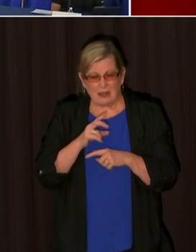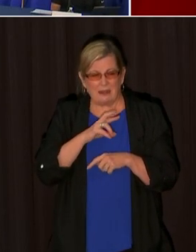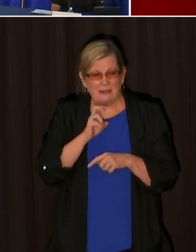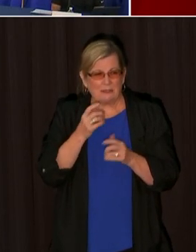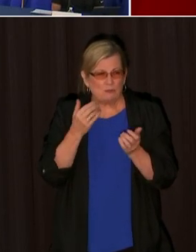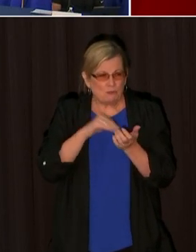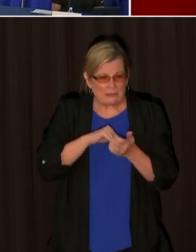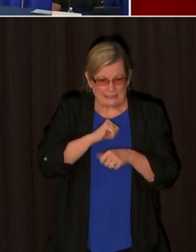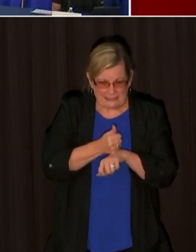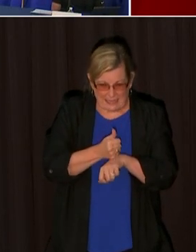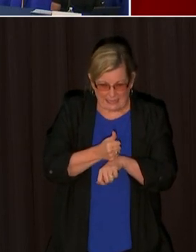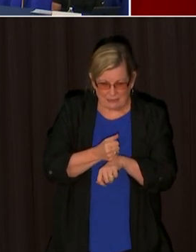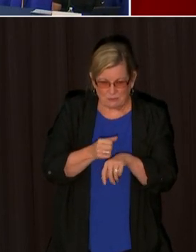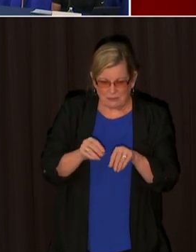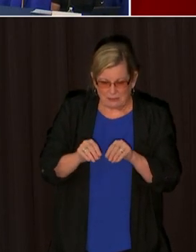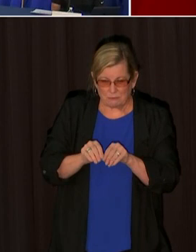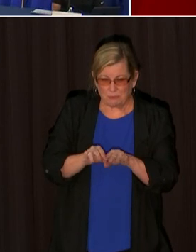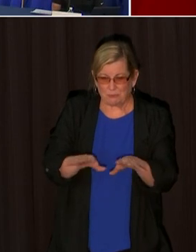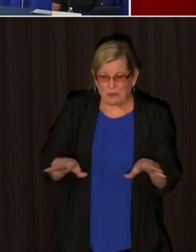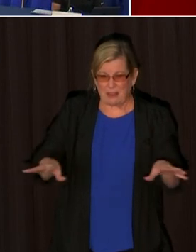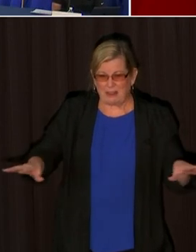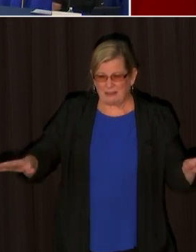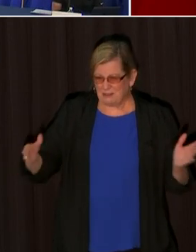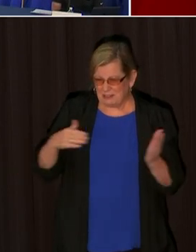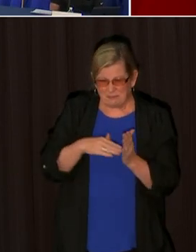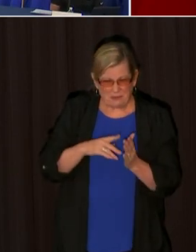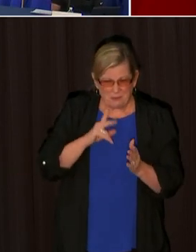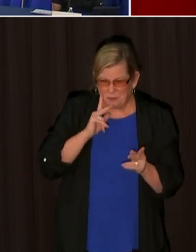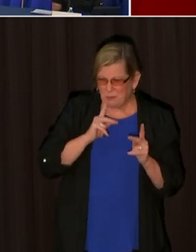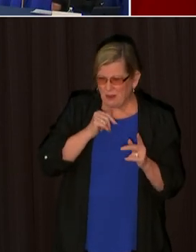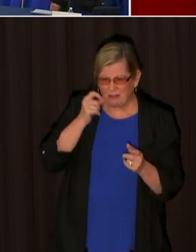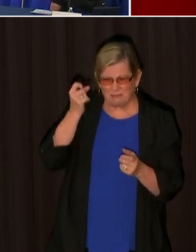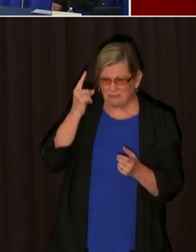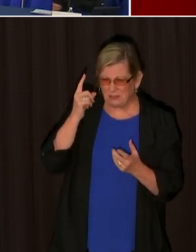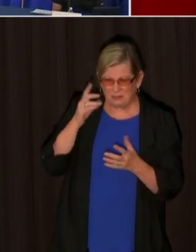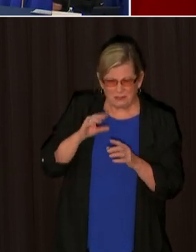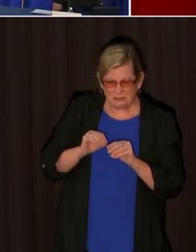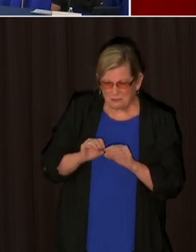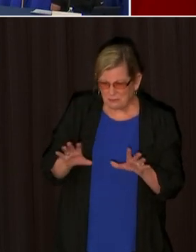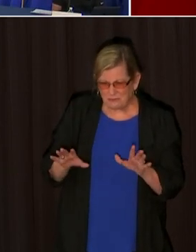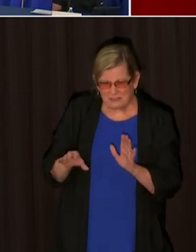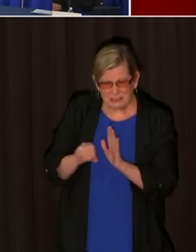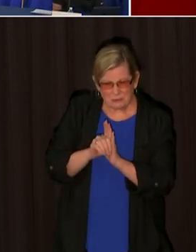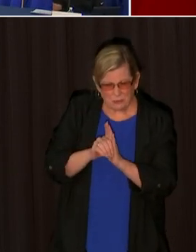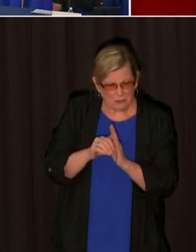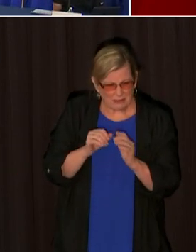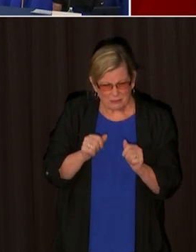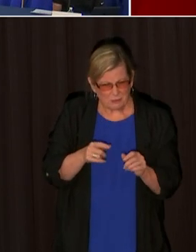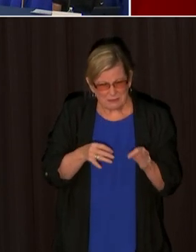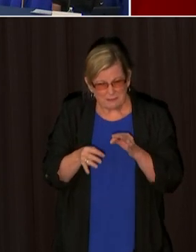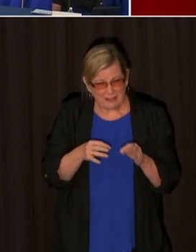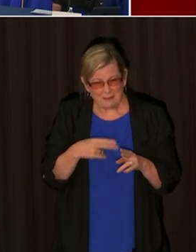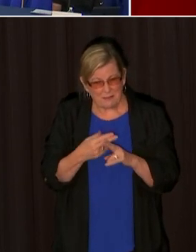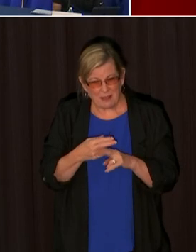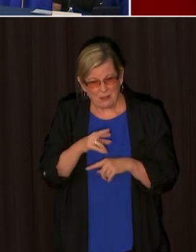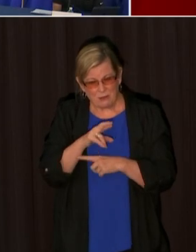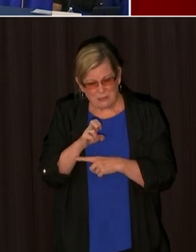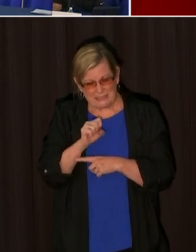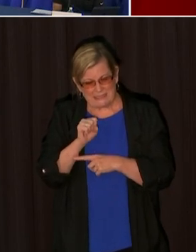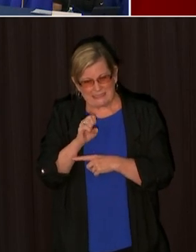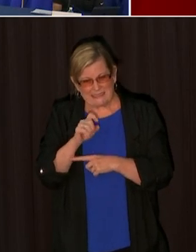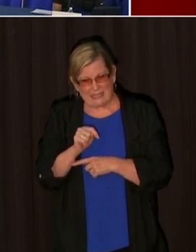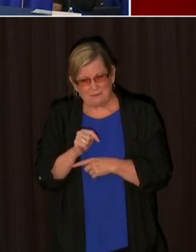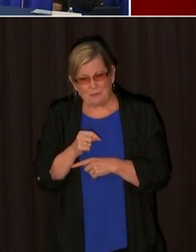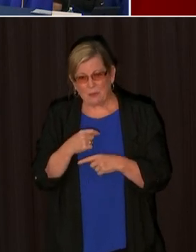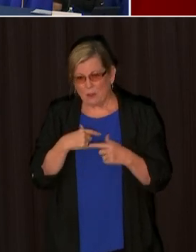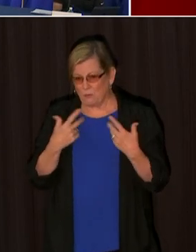how those numbers work, that you don't go back to zero. Can you explain that and your reaction to having to reset that? We've explained it a